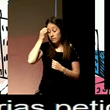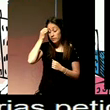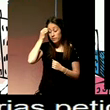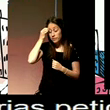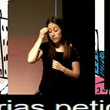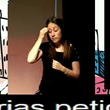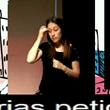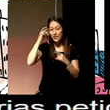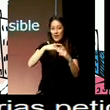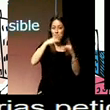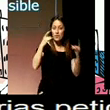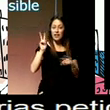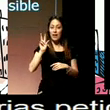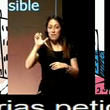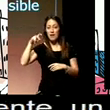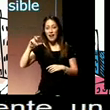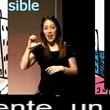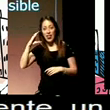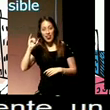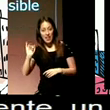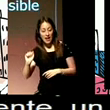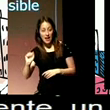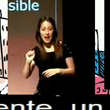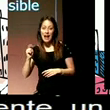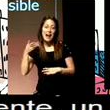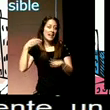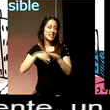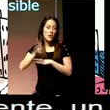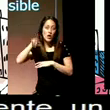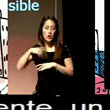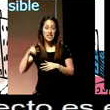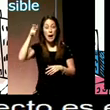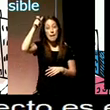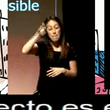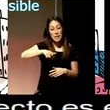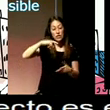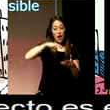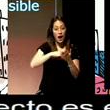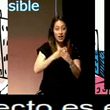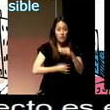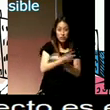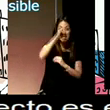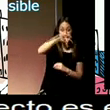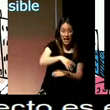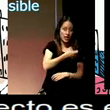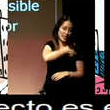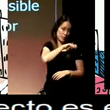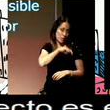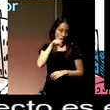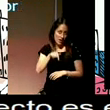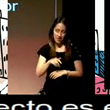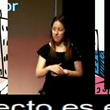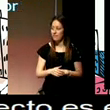wheelchair. It is uncomfortable and not very safe for people with luggage, mother with prams, and it is